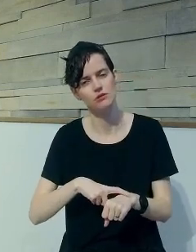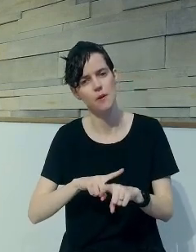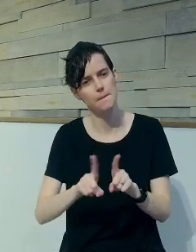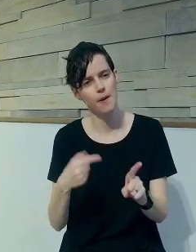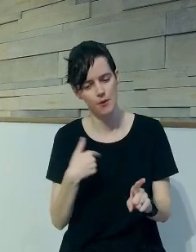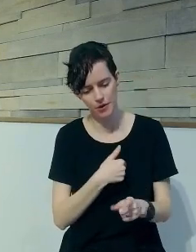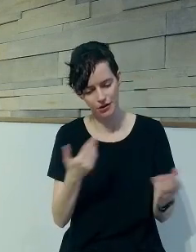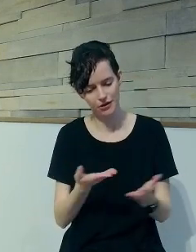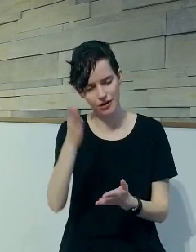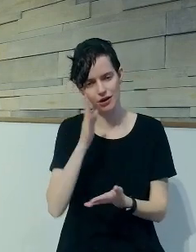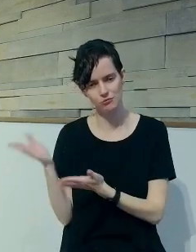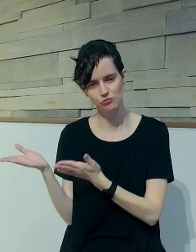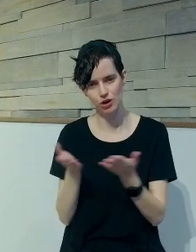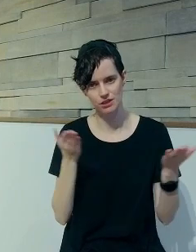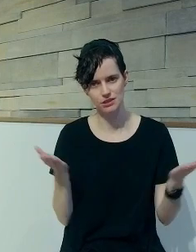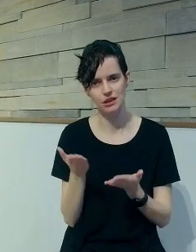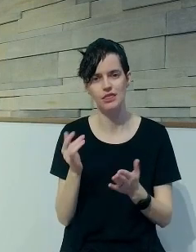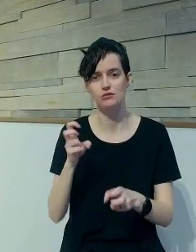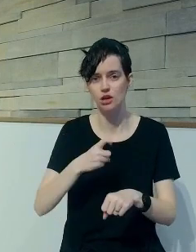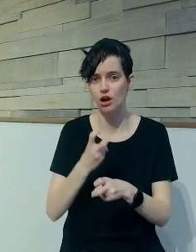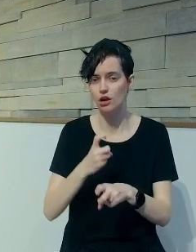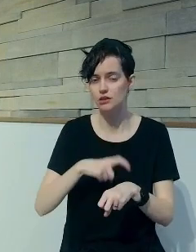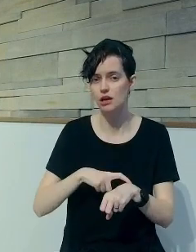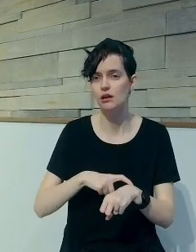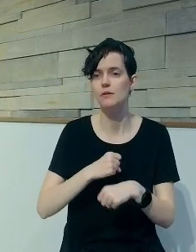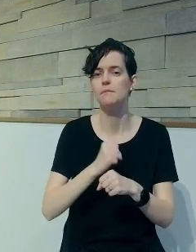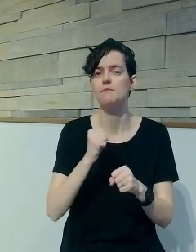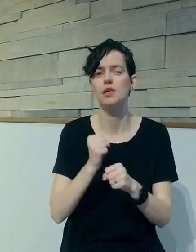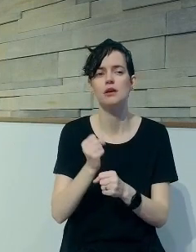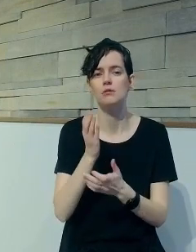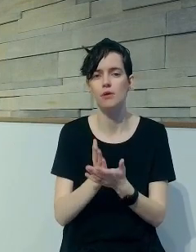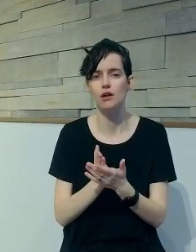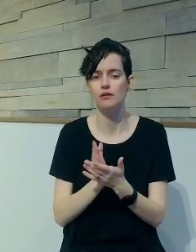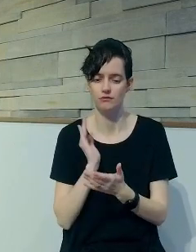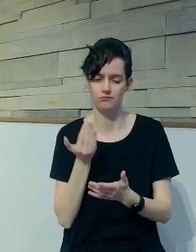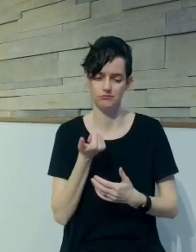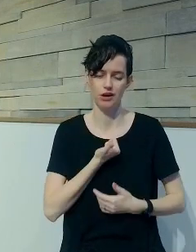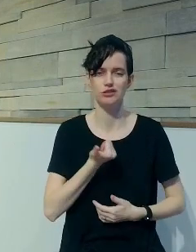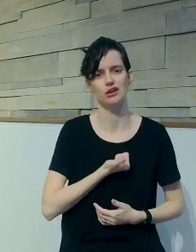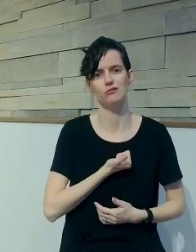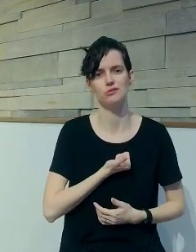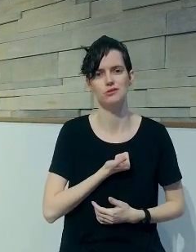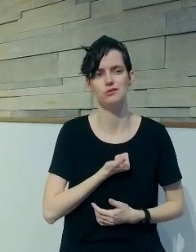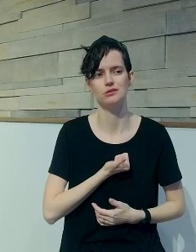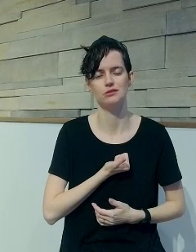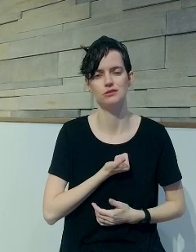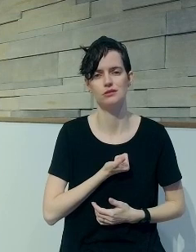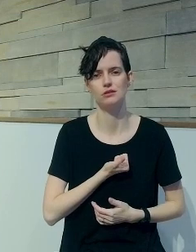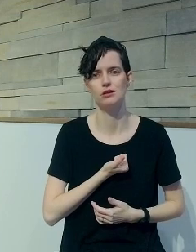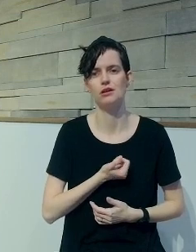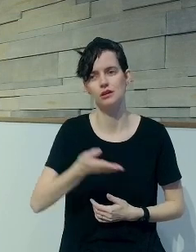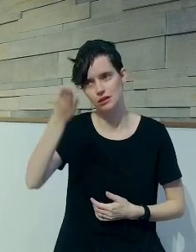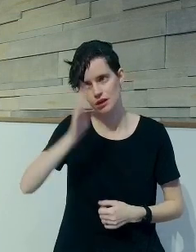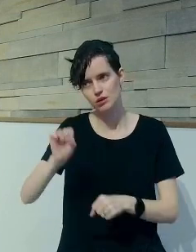we are here and God has brought us here. And those tough times are what make part of who we are today. And God